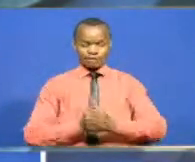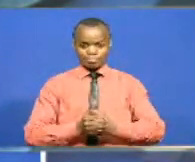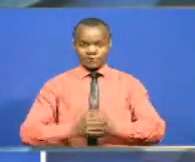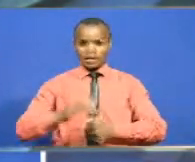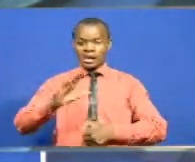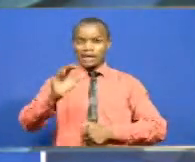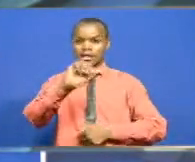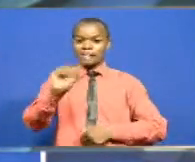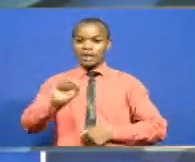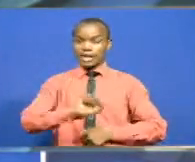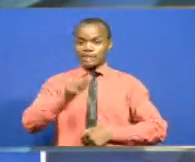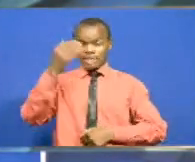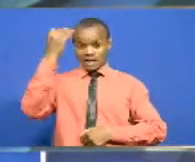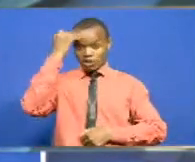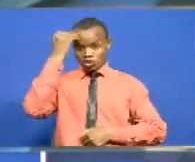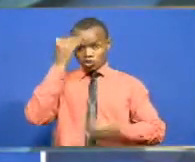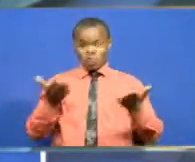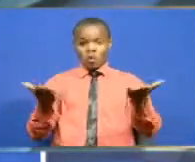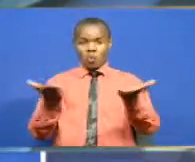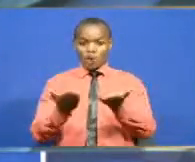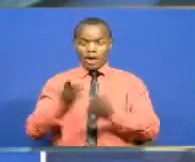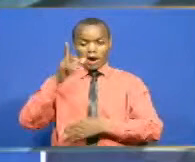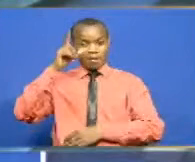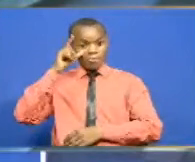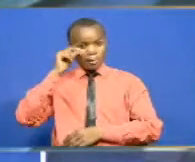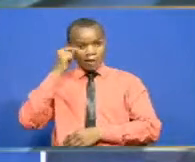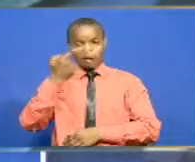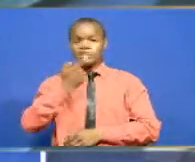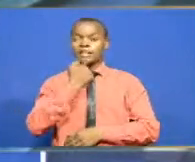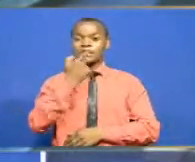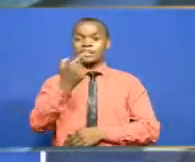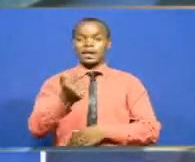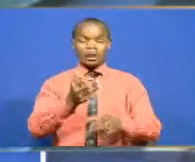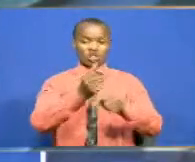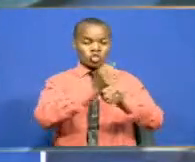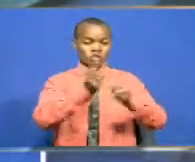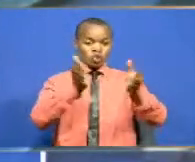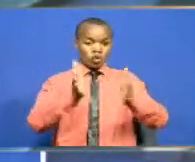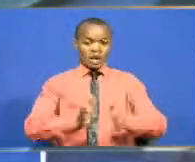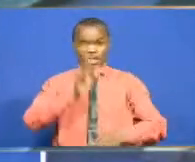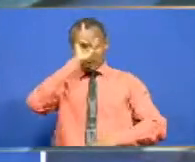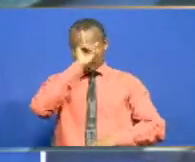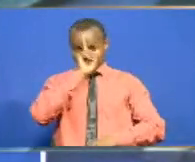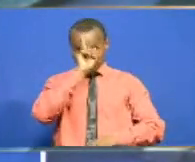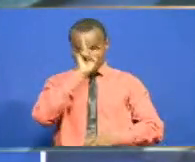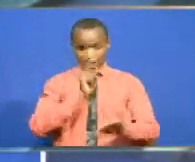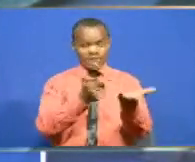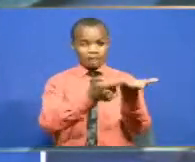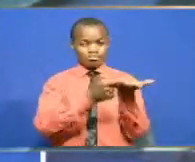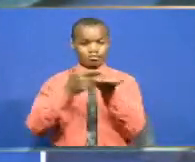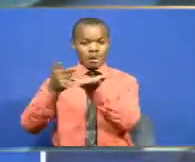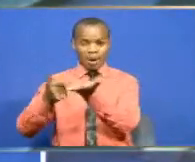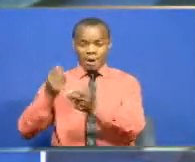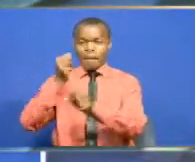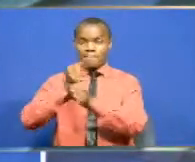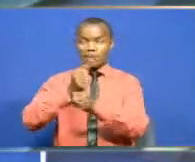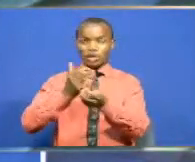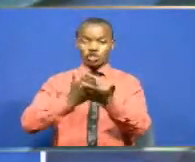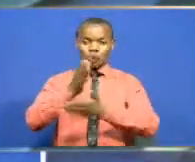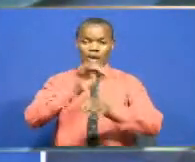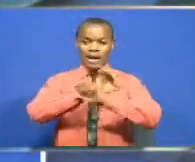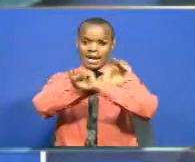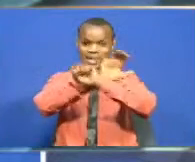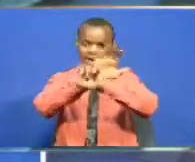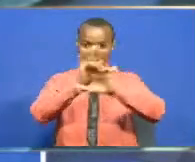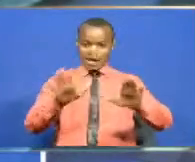Professor George Magoha, who was in Mombasa, said key stakeholders are in serious consultations to ensure a clear recovery